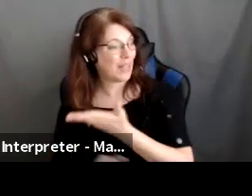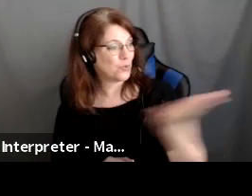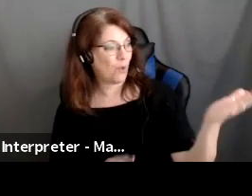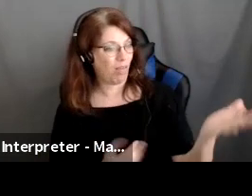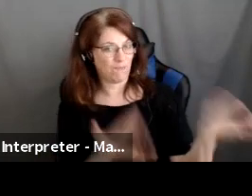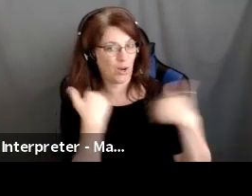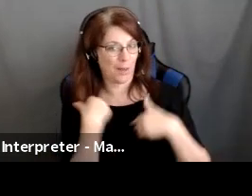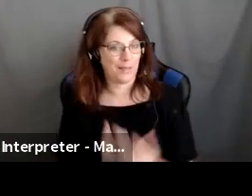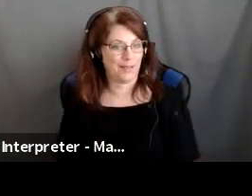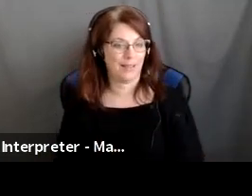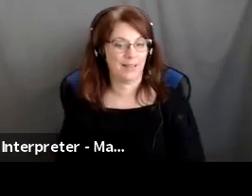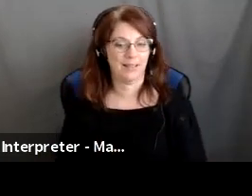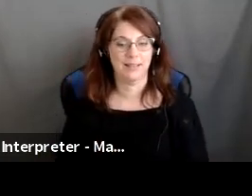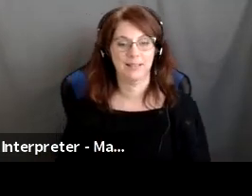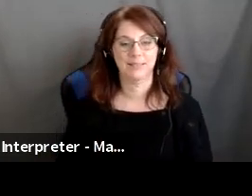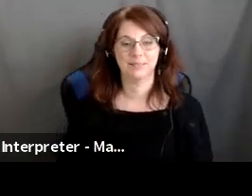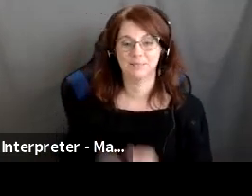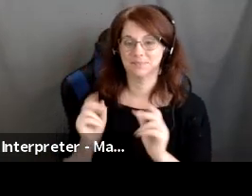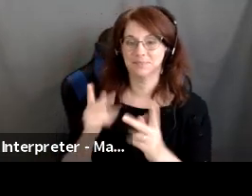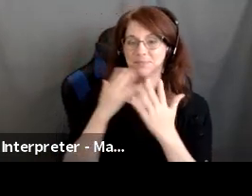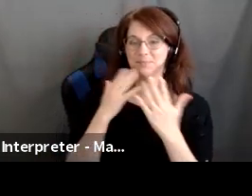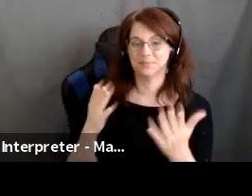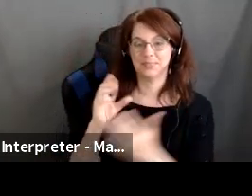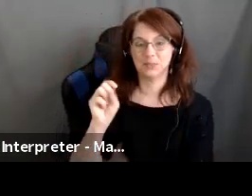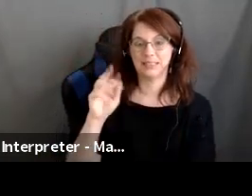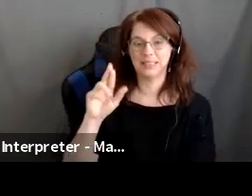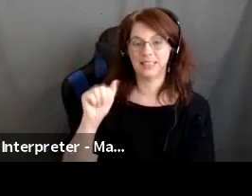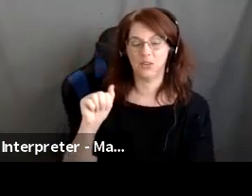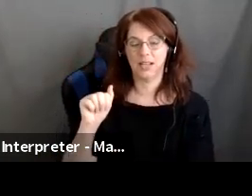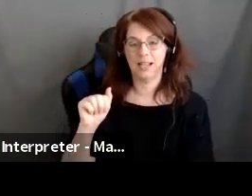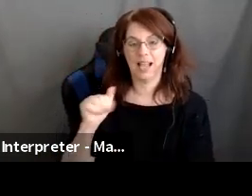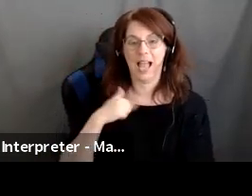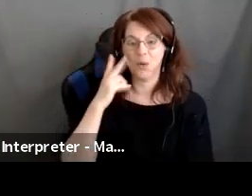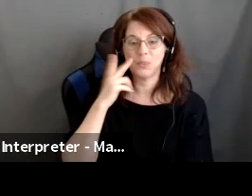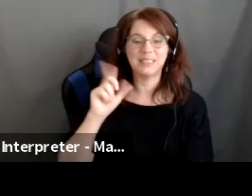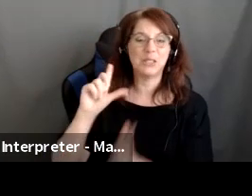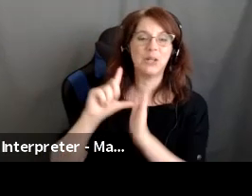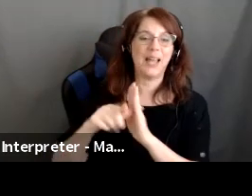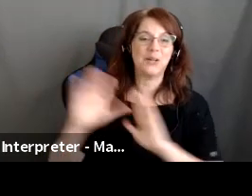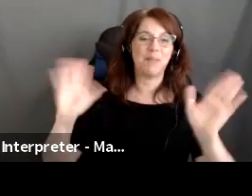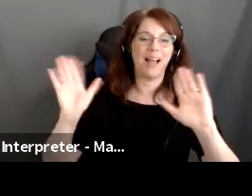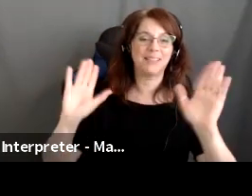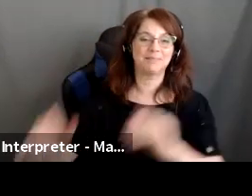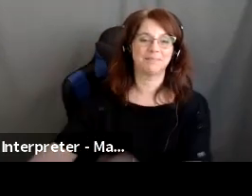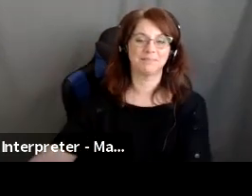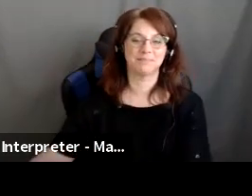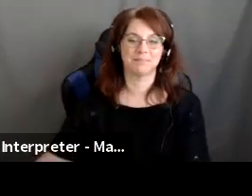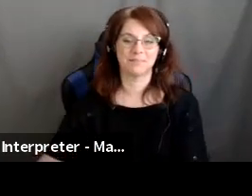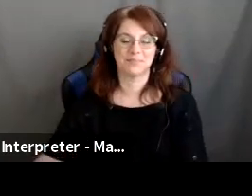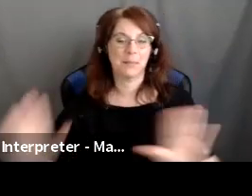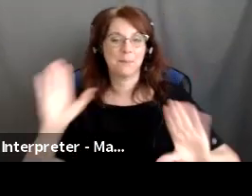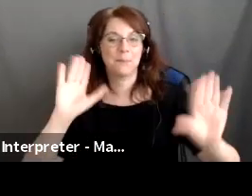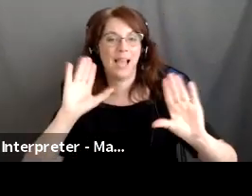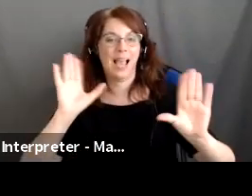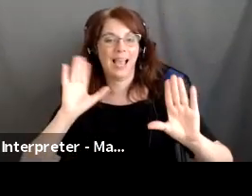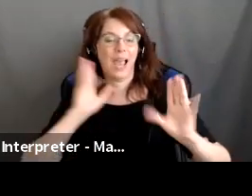coming. All right. Thank you, Sarah. I will see you guys later. Bye. Goodbye, everyone. I'll